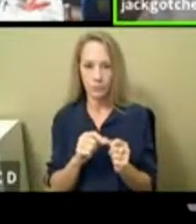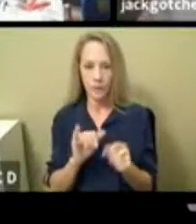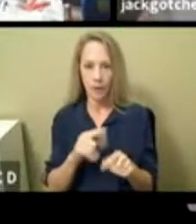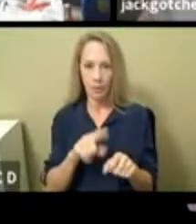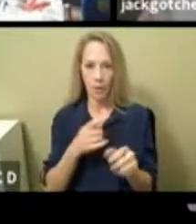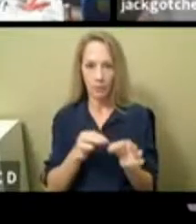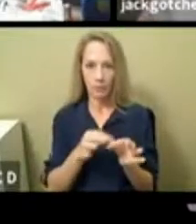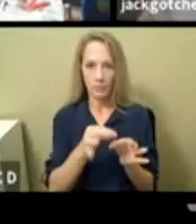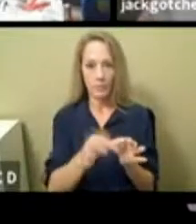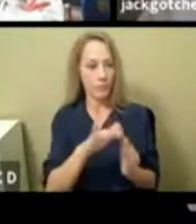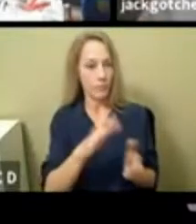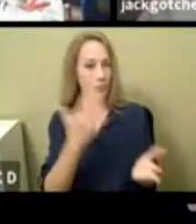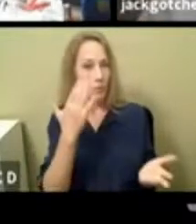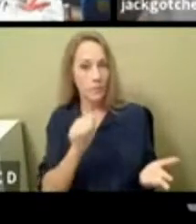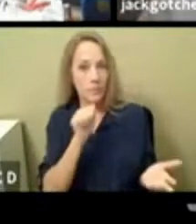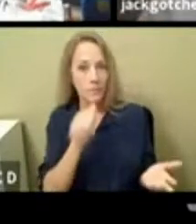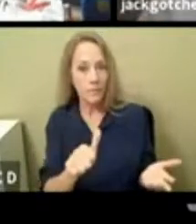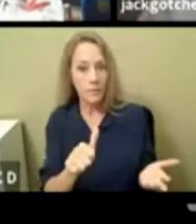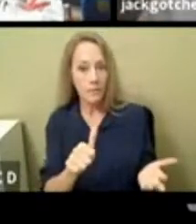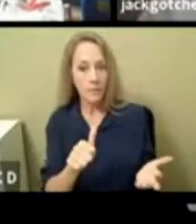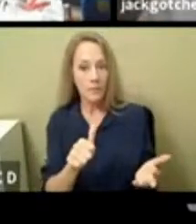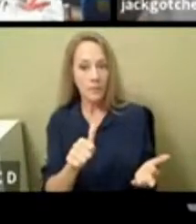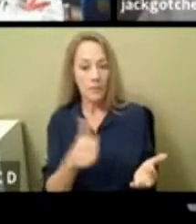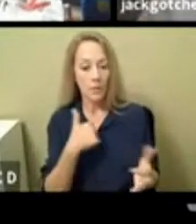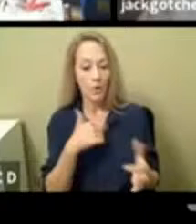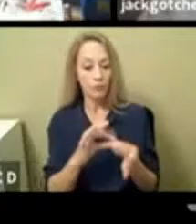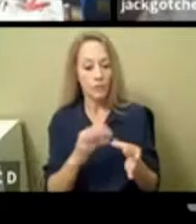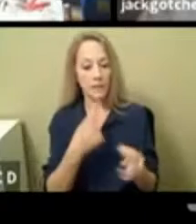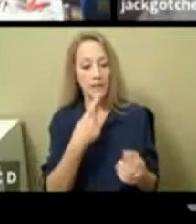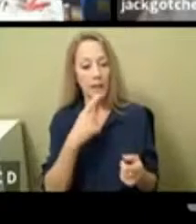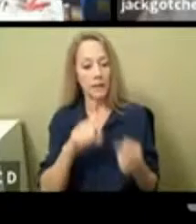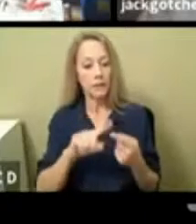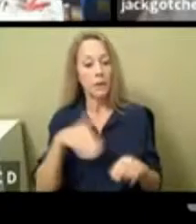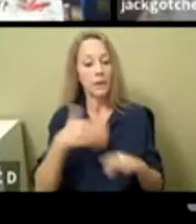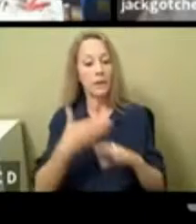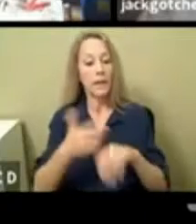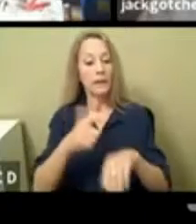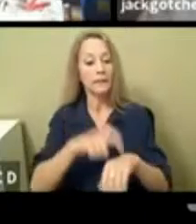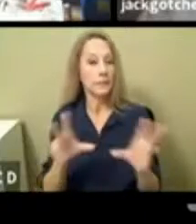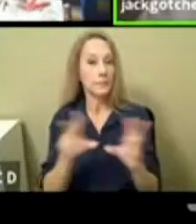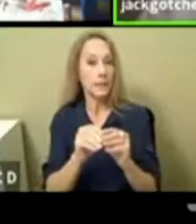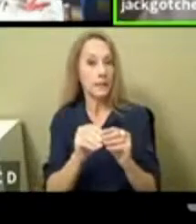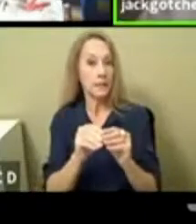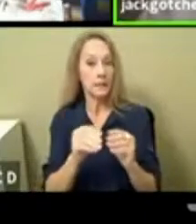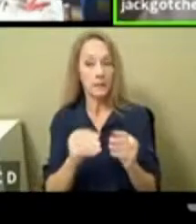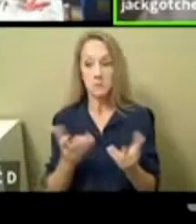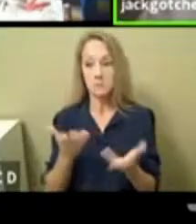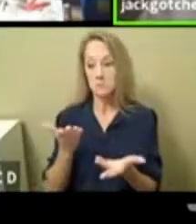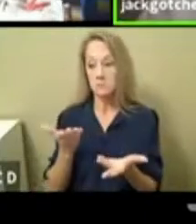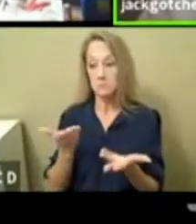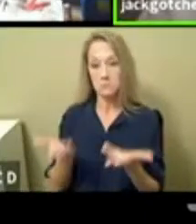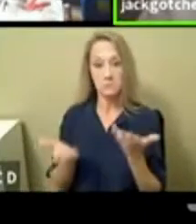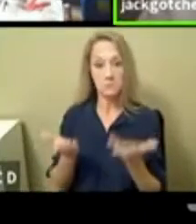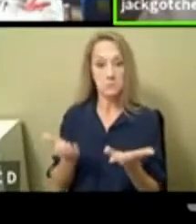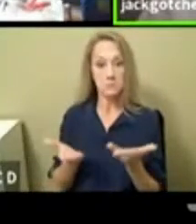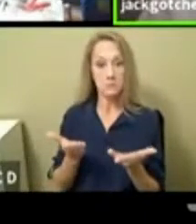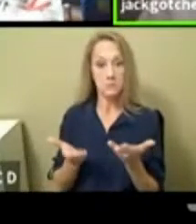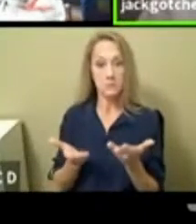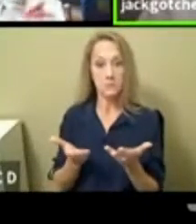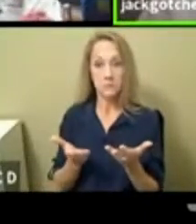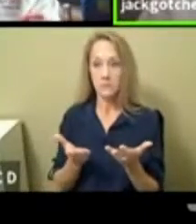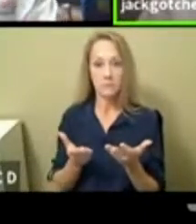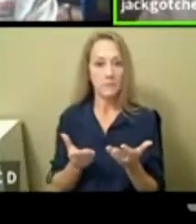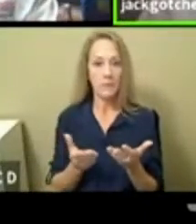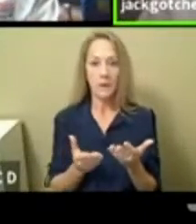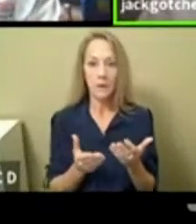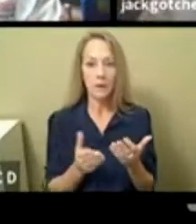Can we not just say until the next meeting like the other one was? That's possible. We have a time